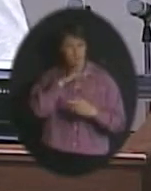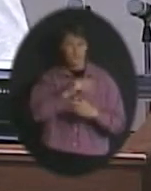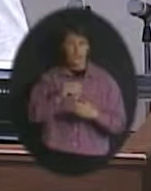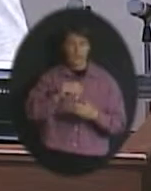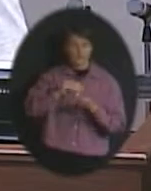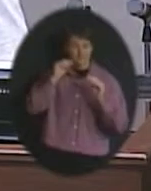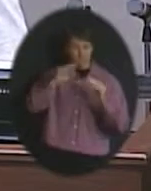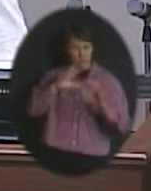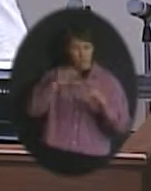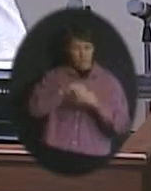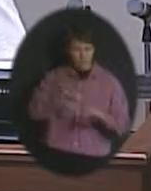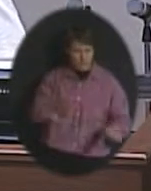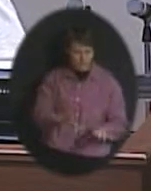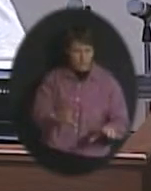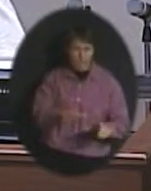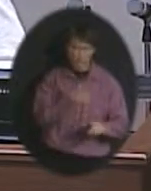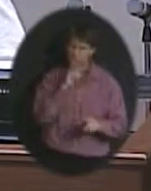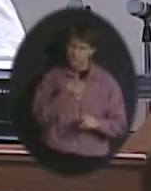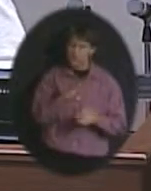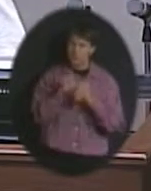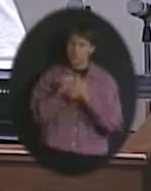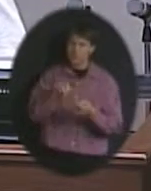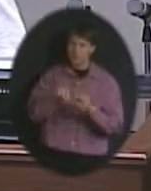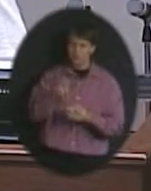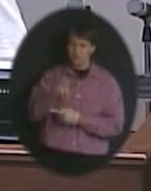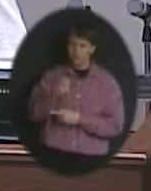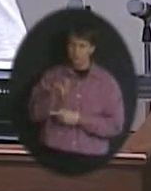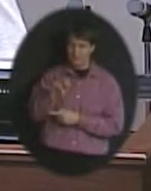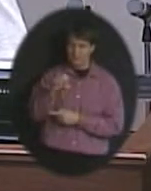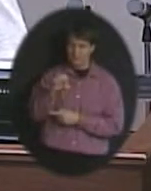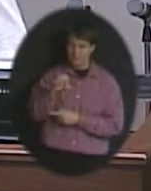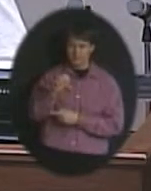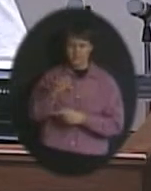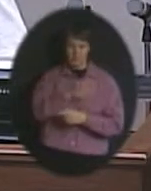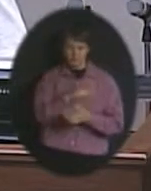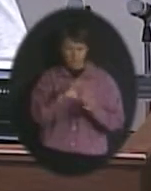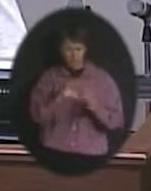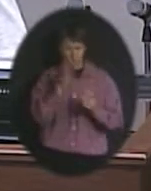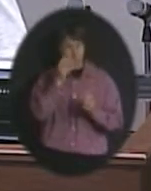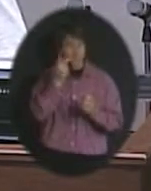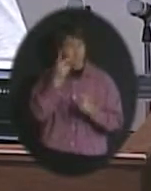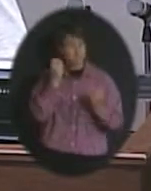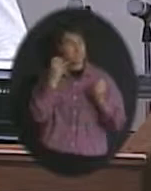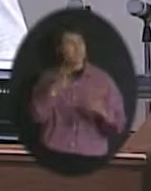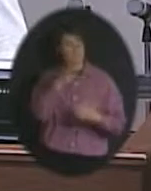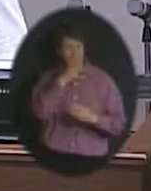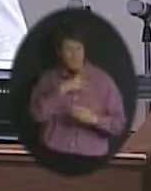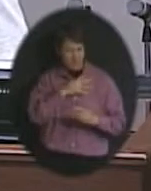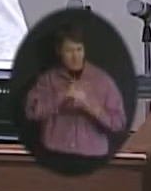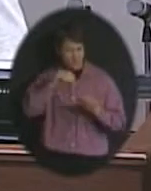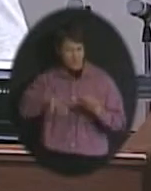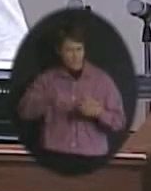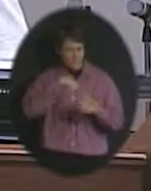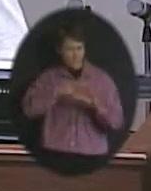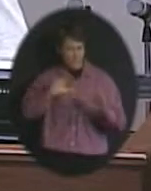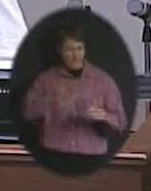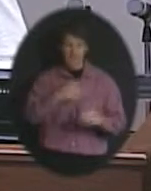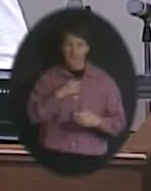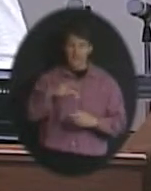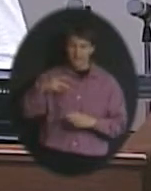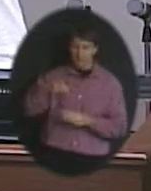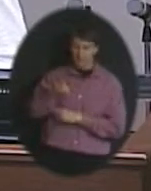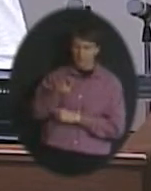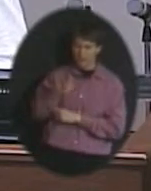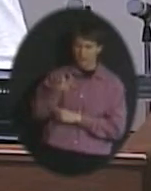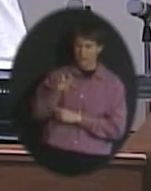action. And related to Denise's comment, you'll see a lot of female students in the class and at Prairie Trail a female